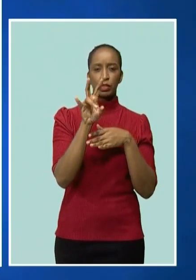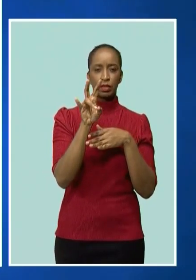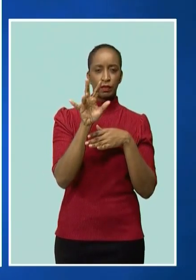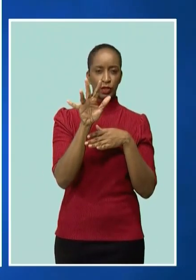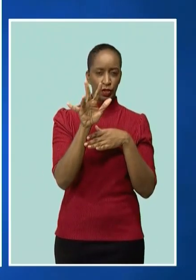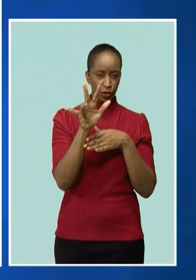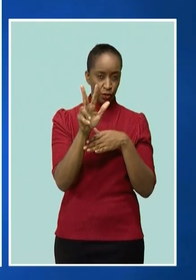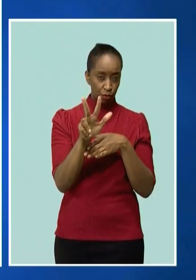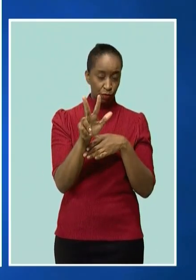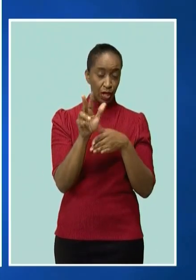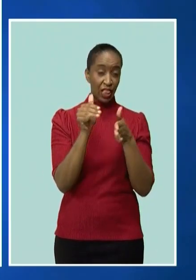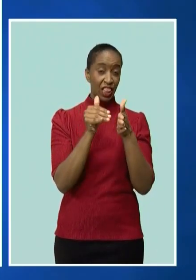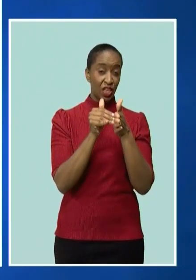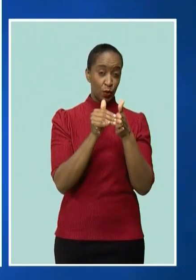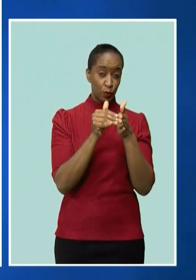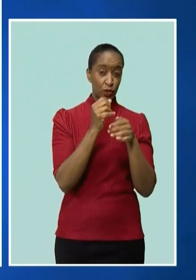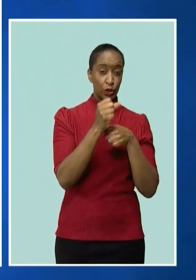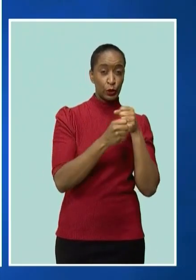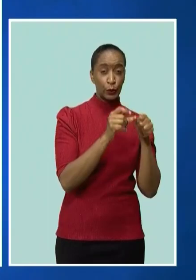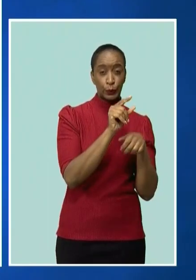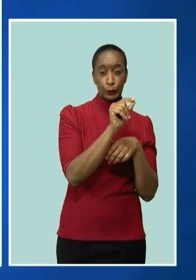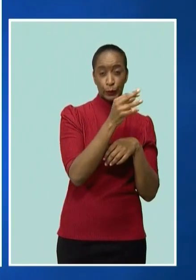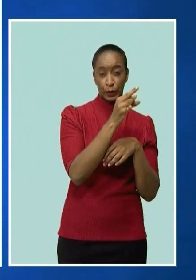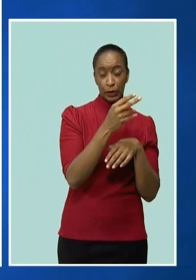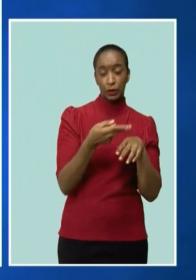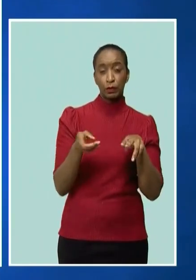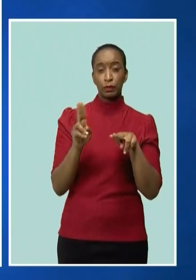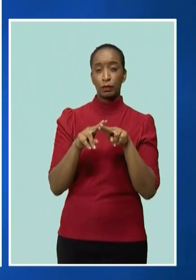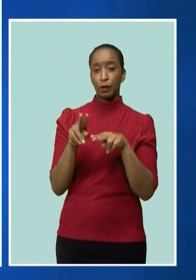1,373,059 in 2019 to